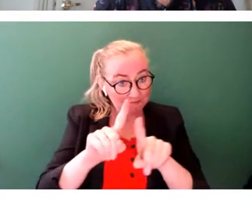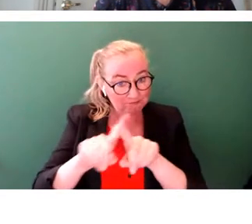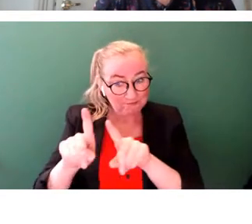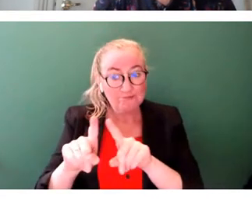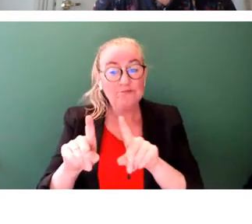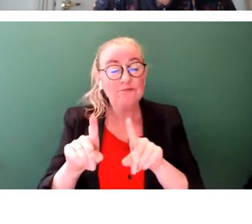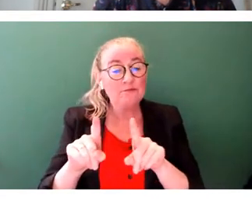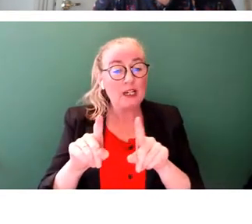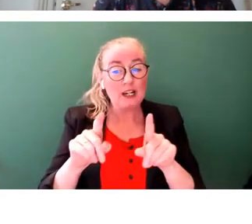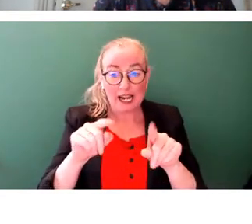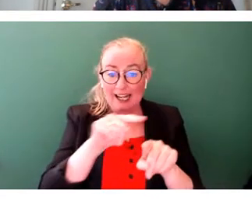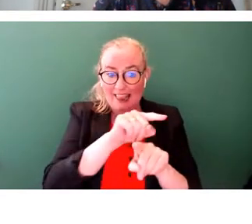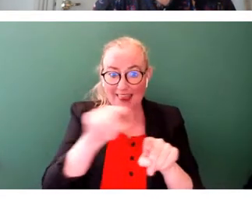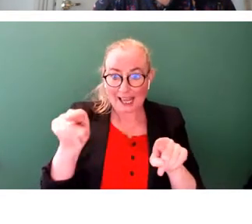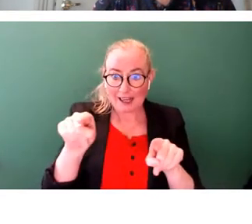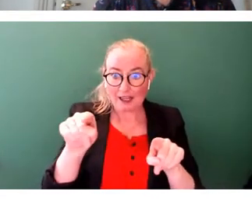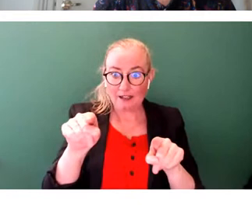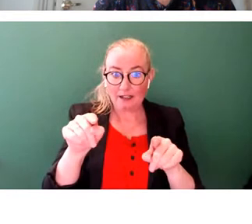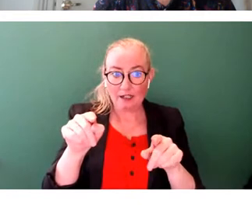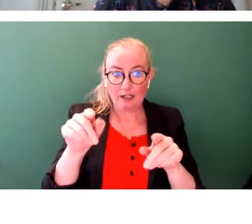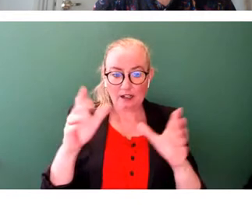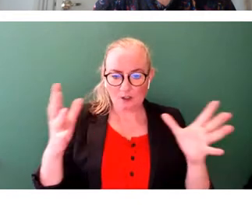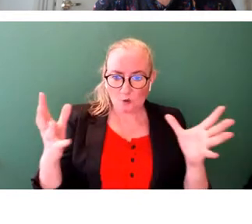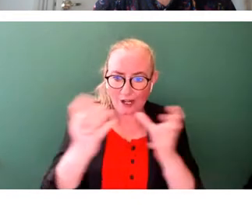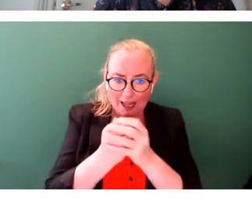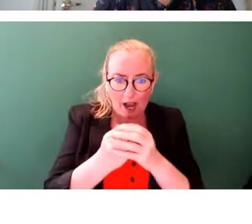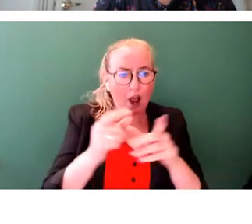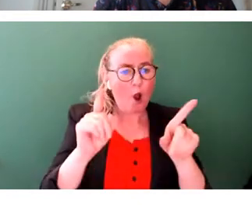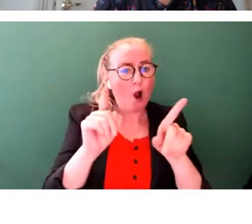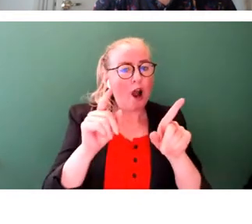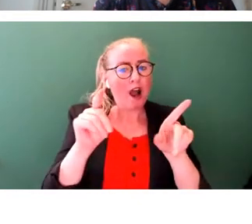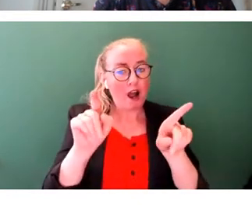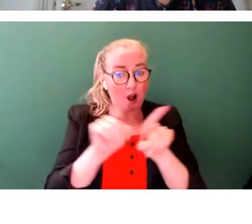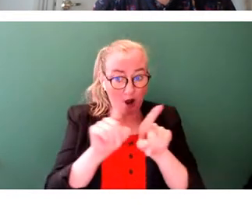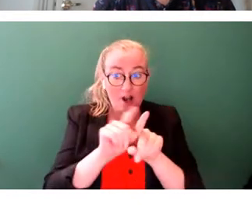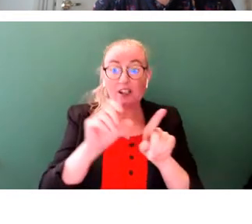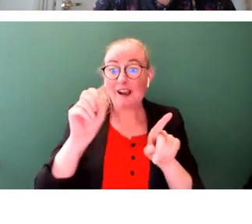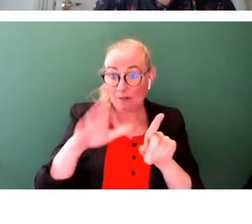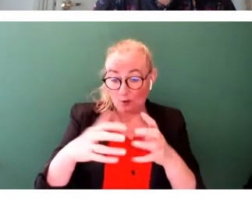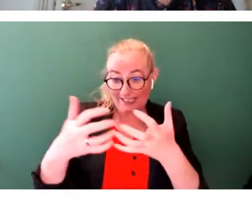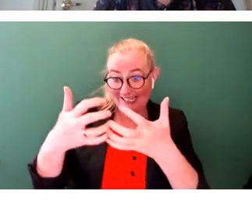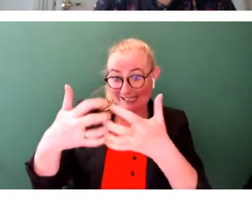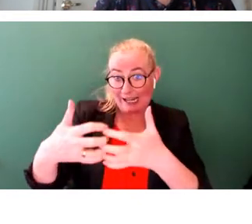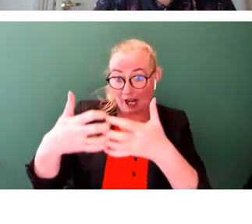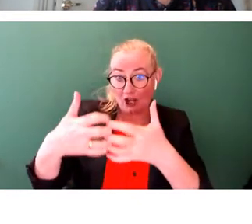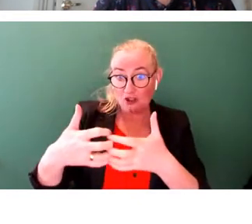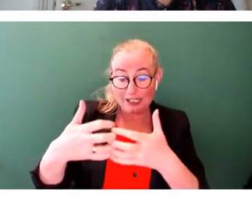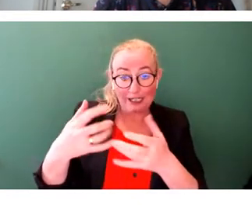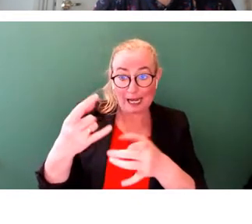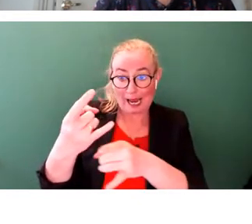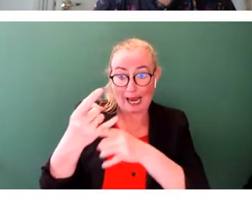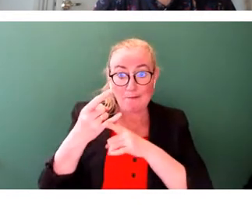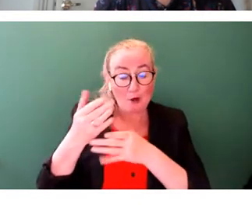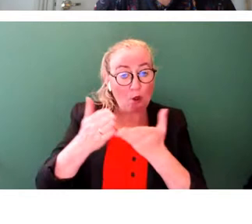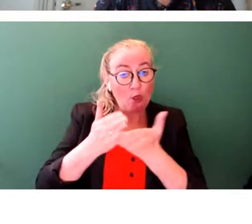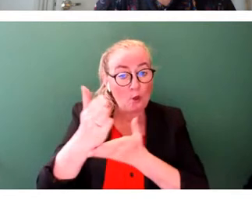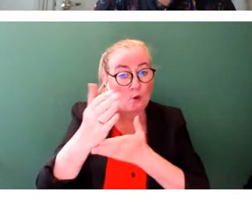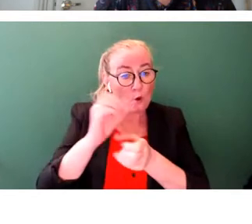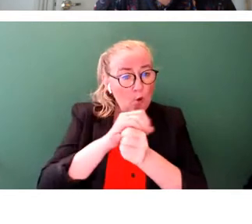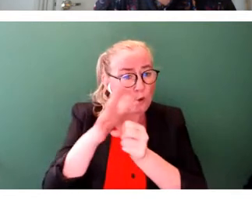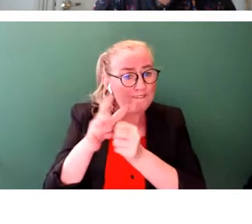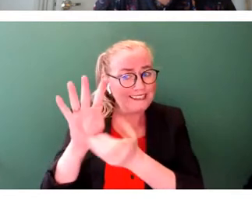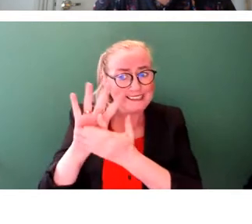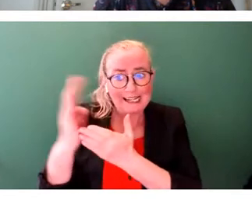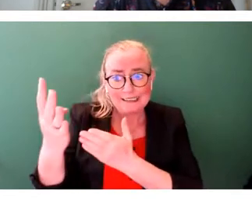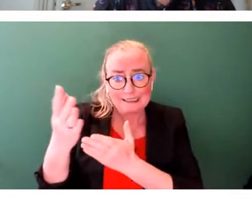and coming together. And technology has obviously helped services to do that in COVID-19, because